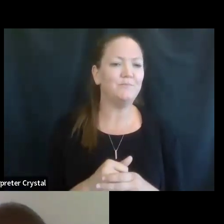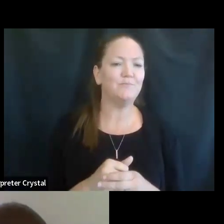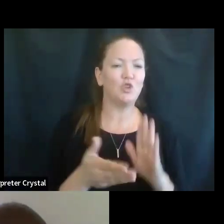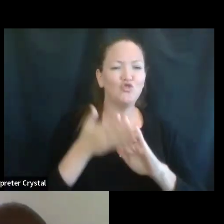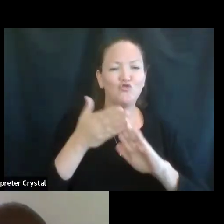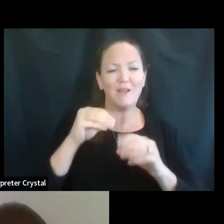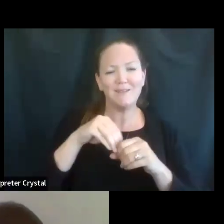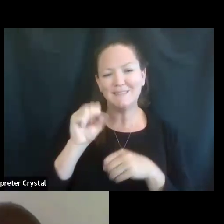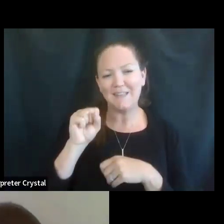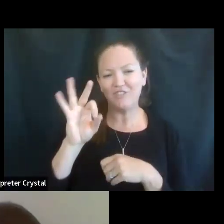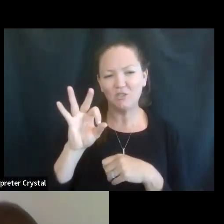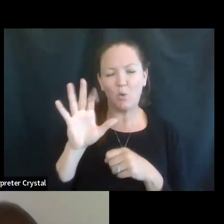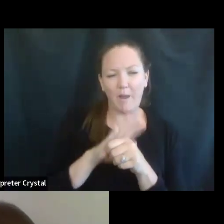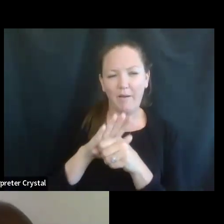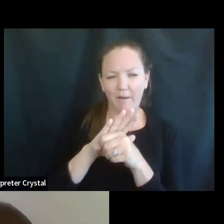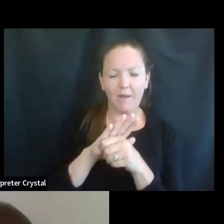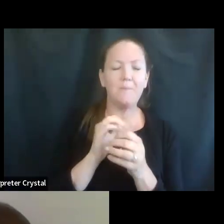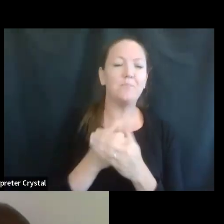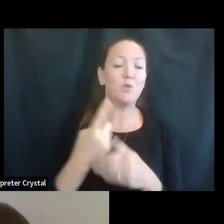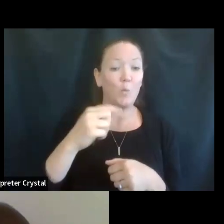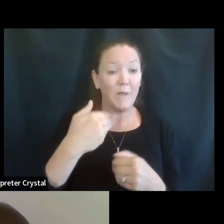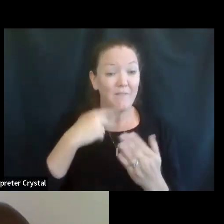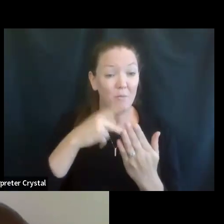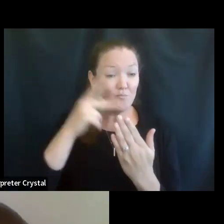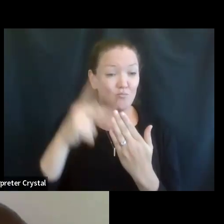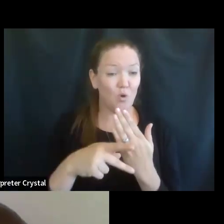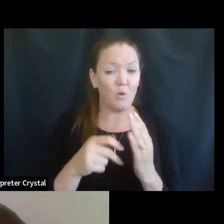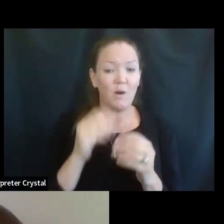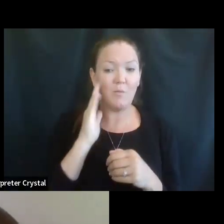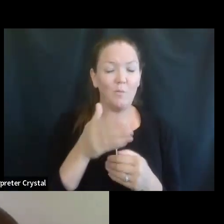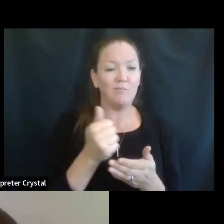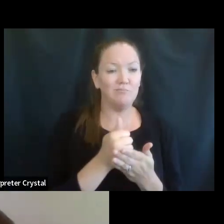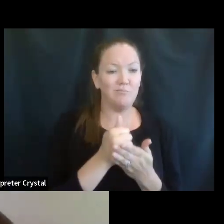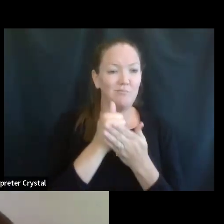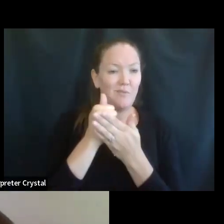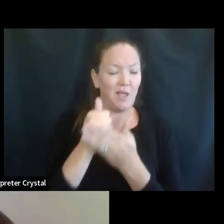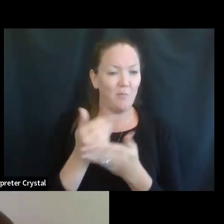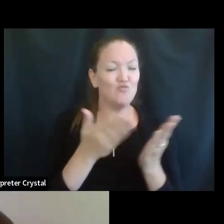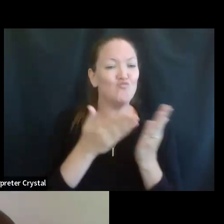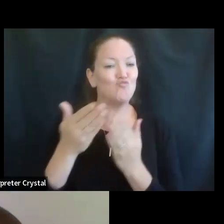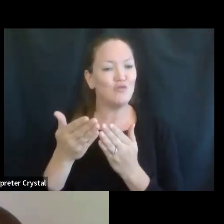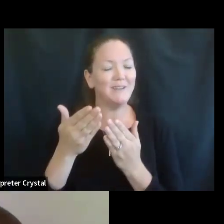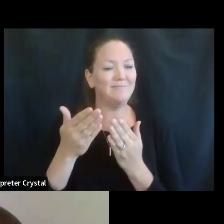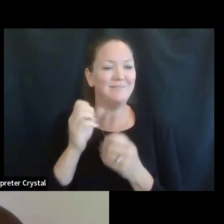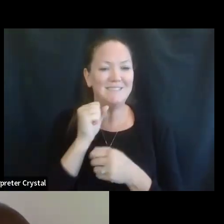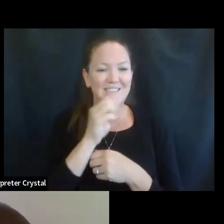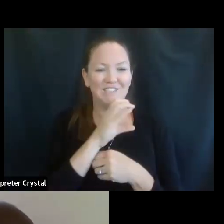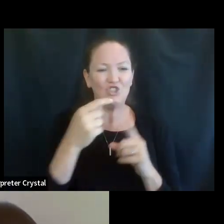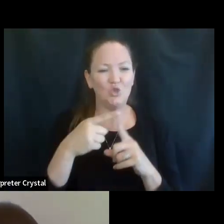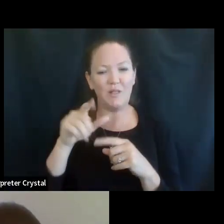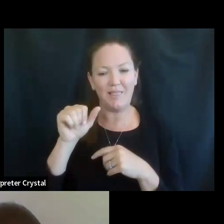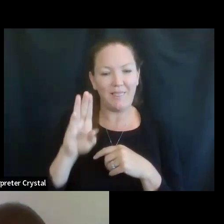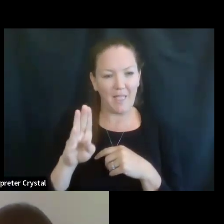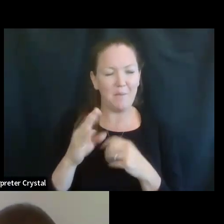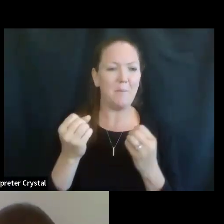Francisco. And plus, we have a program where we escort some seniors to the lab, because a lot of folks don't like getting out